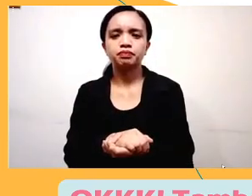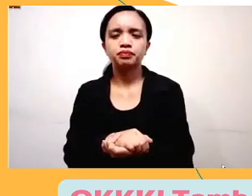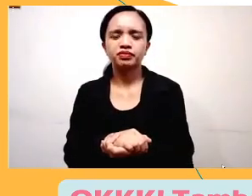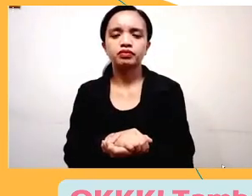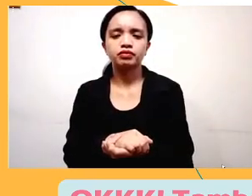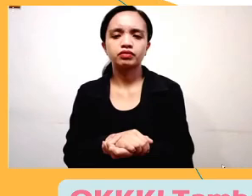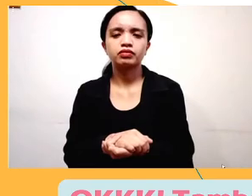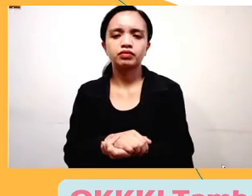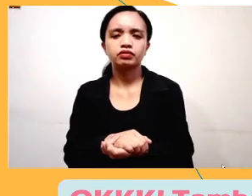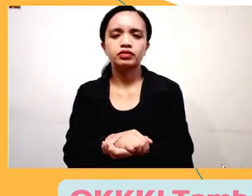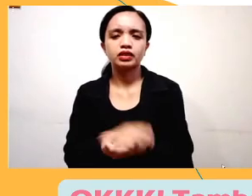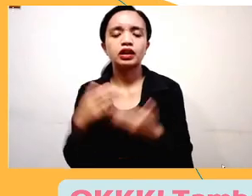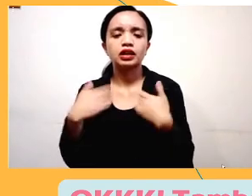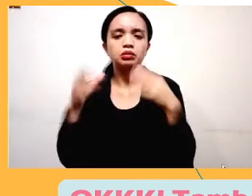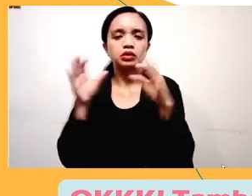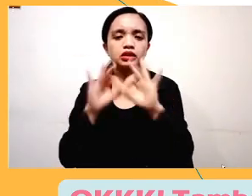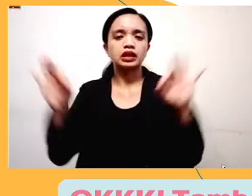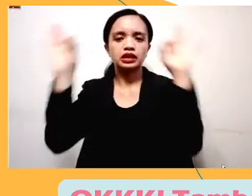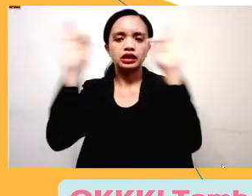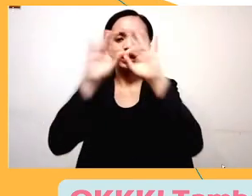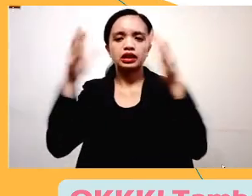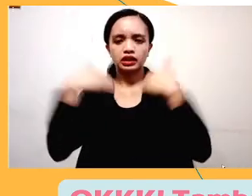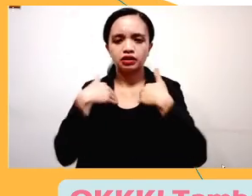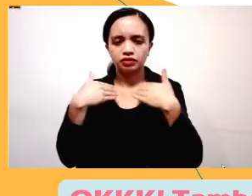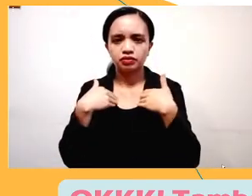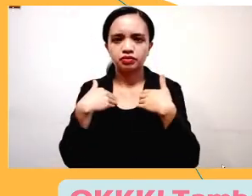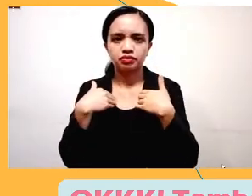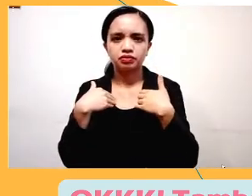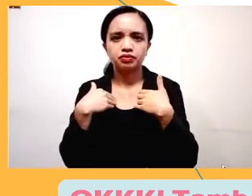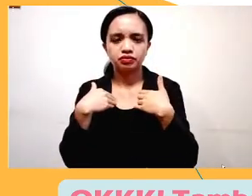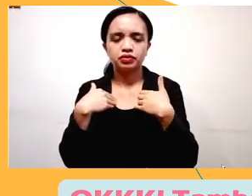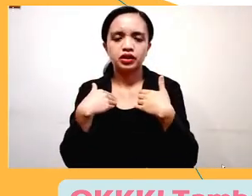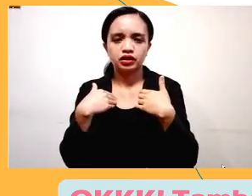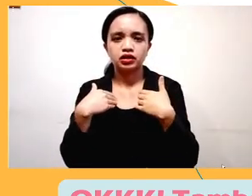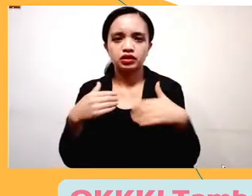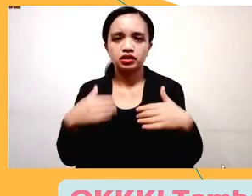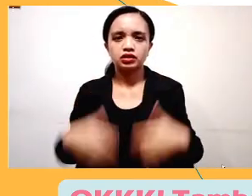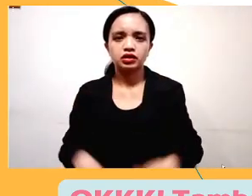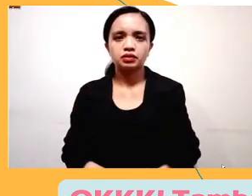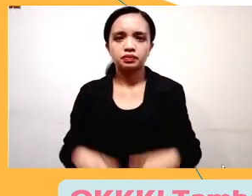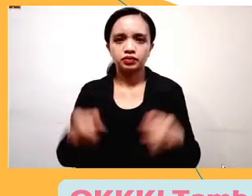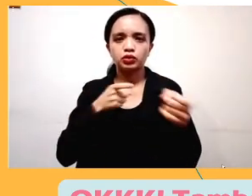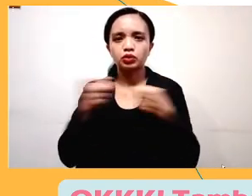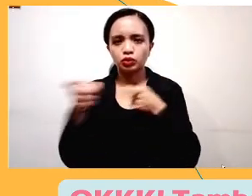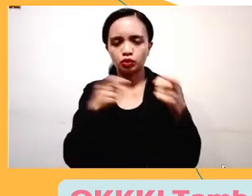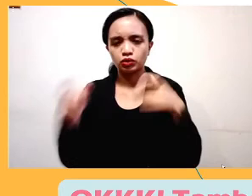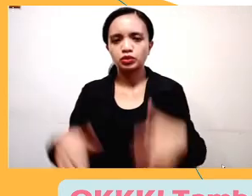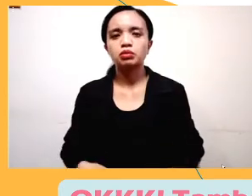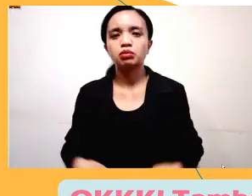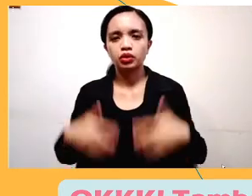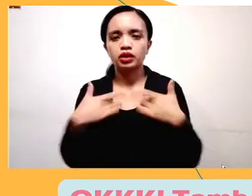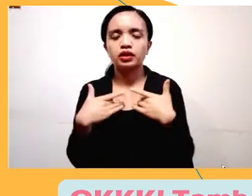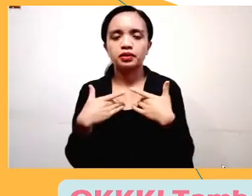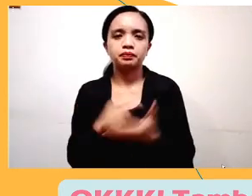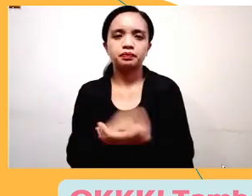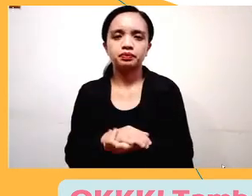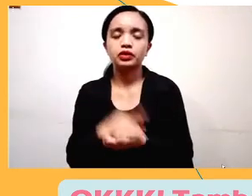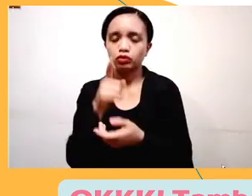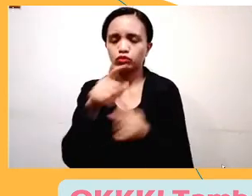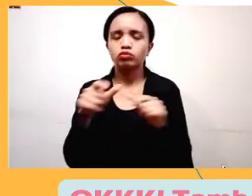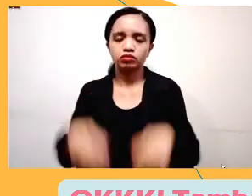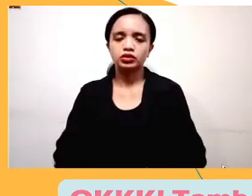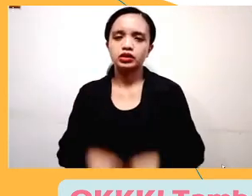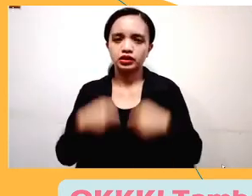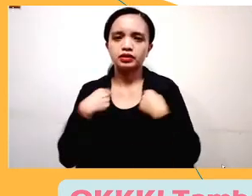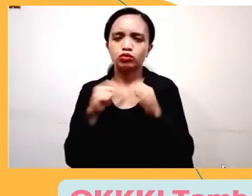Basta lang, meron kayong mga handles sa inyong buhay, you will get by. You will not only get by,